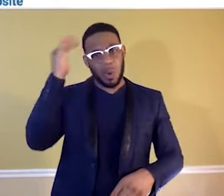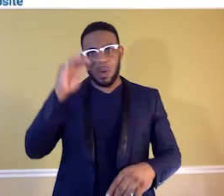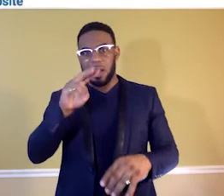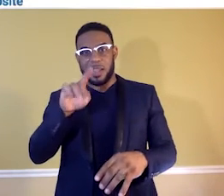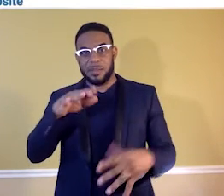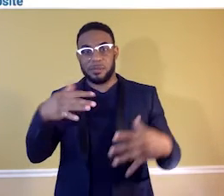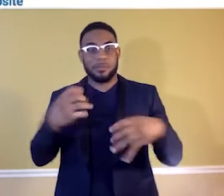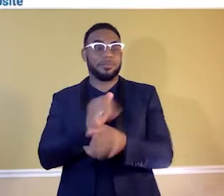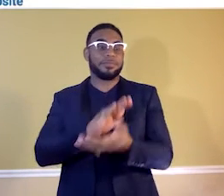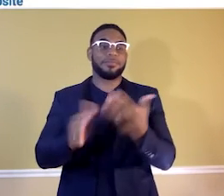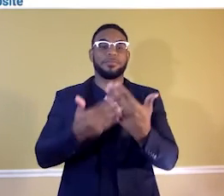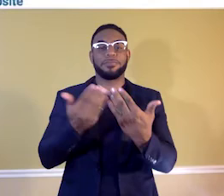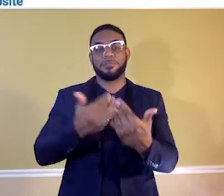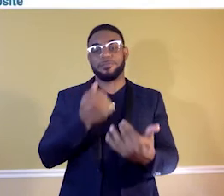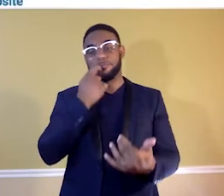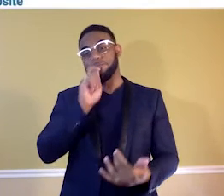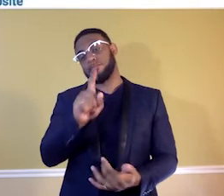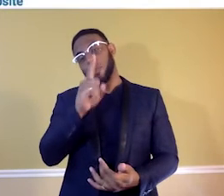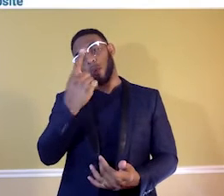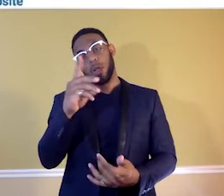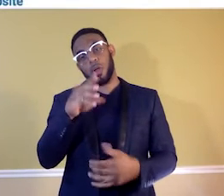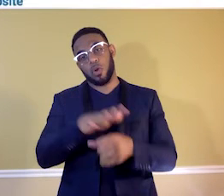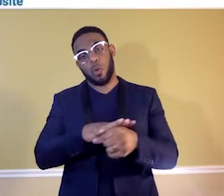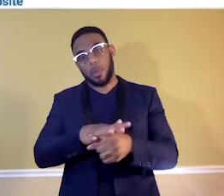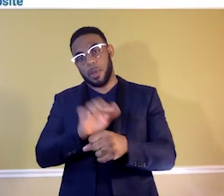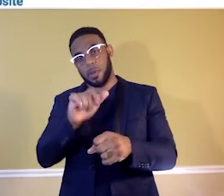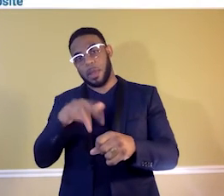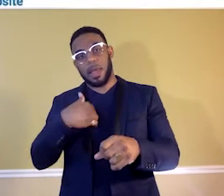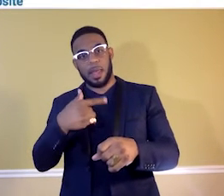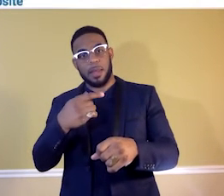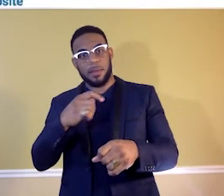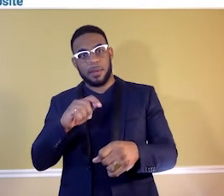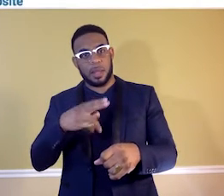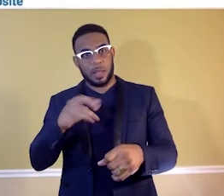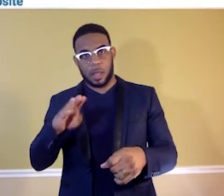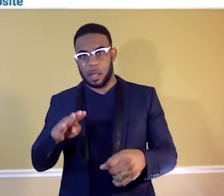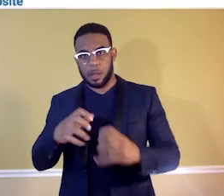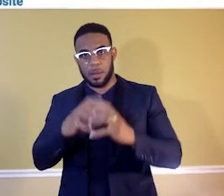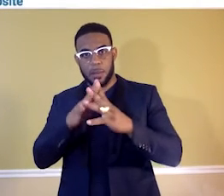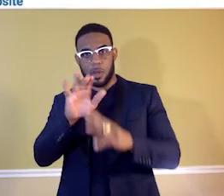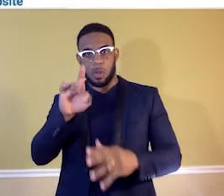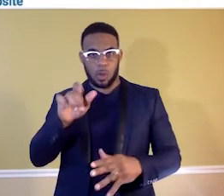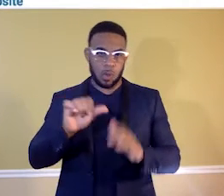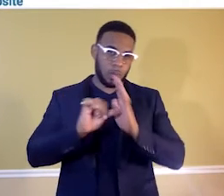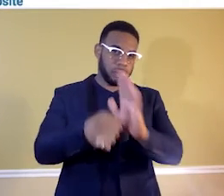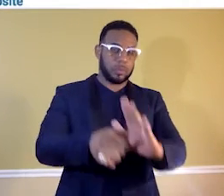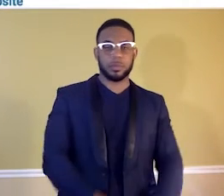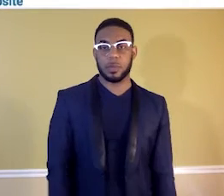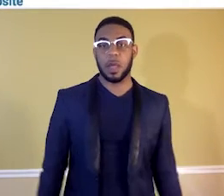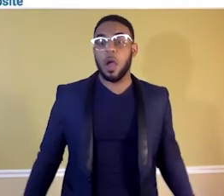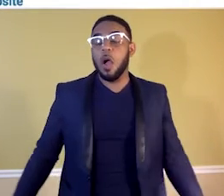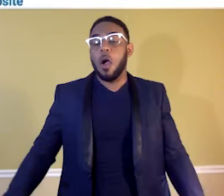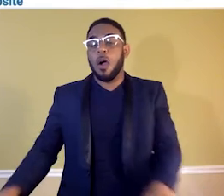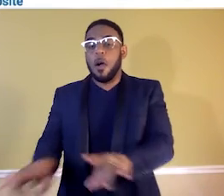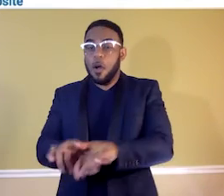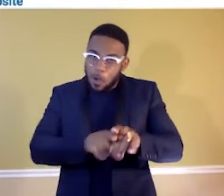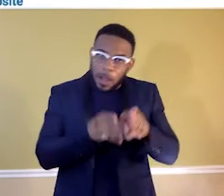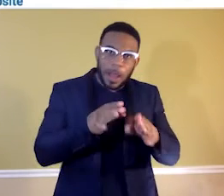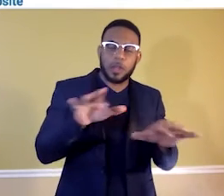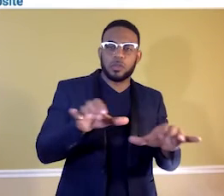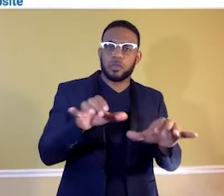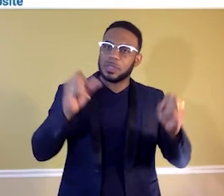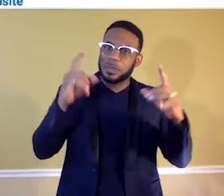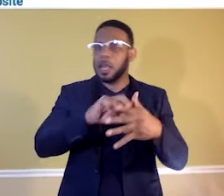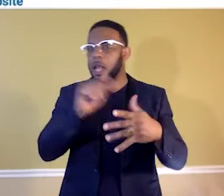kind of takes that away. You just need a domain. You can have a GitHub repo and it'll build your code and push it. And it also just allows you to do